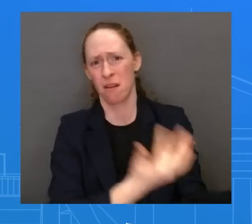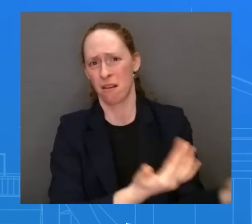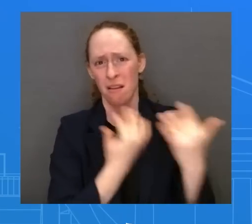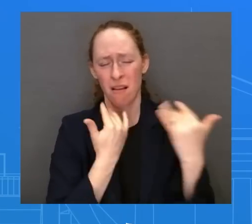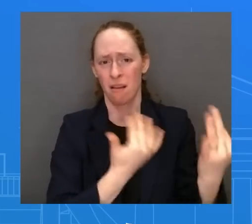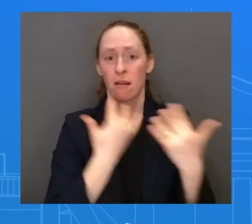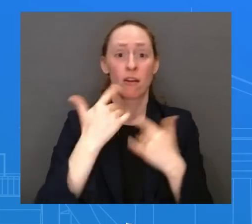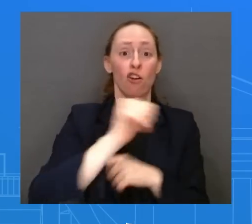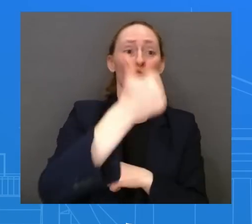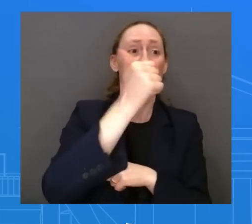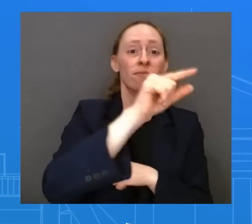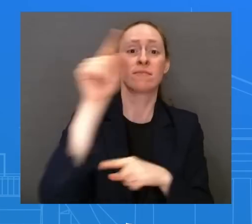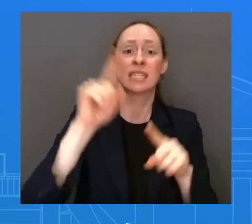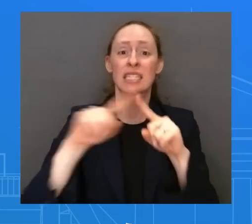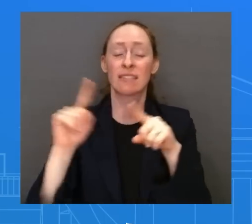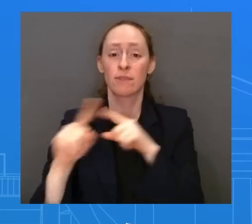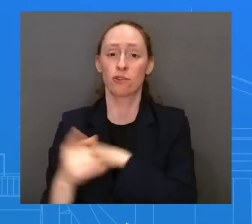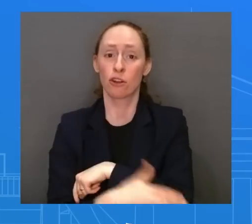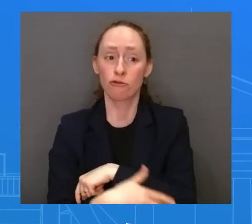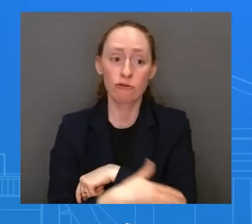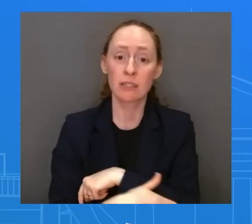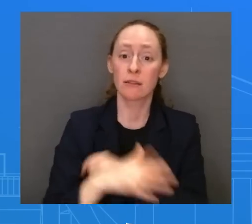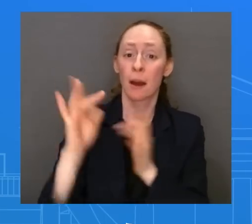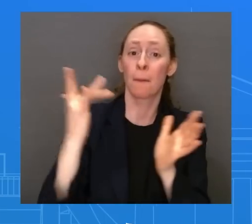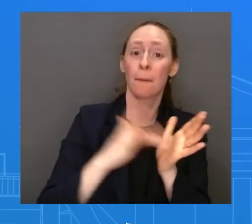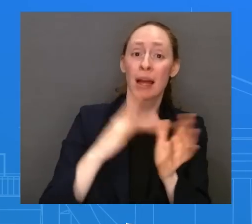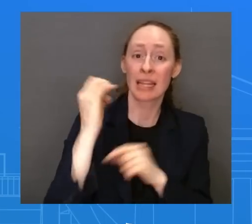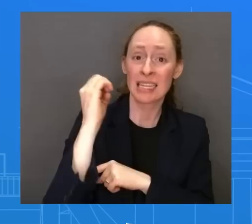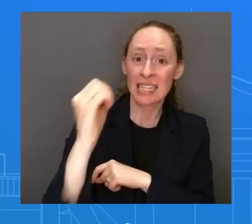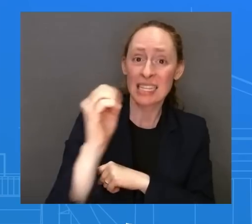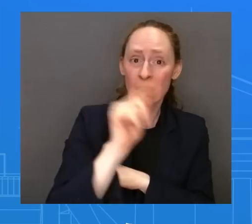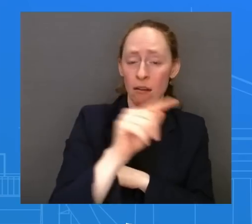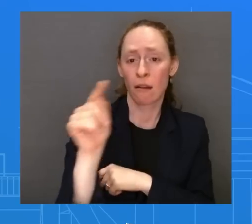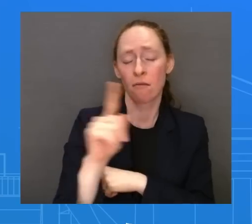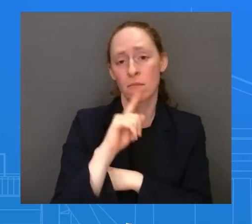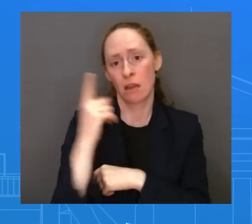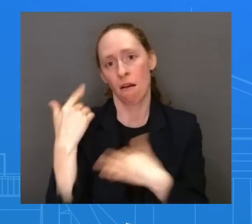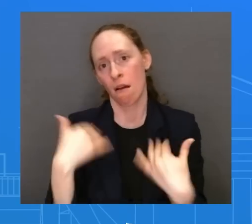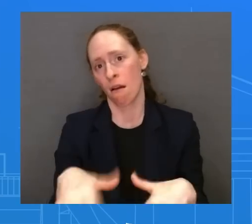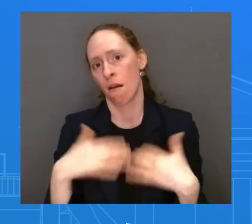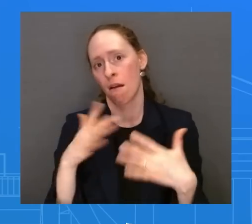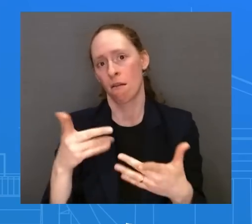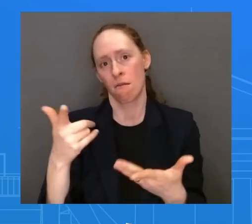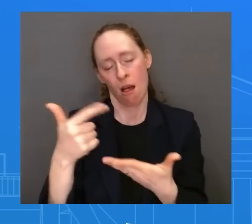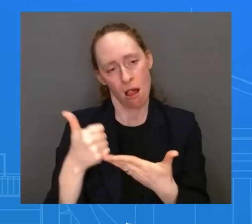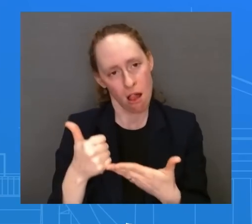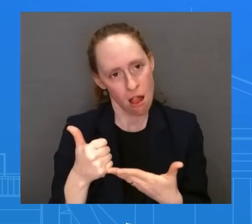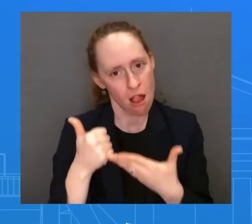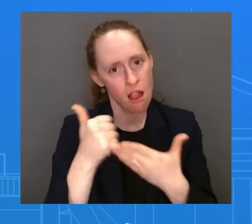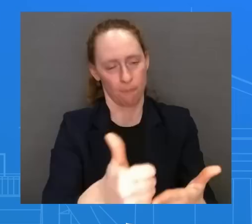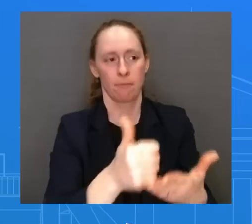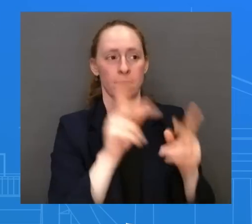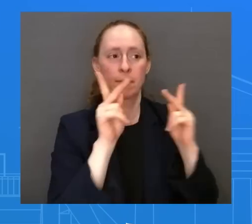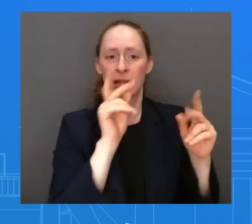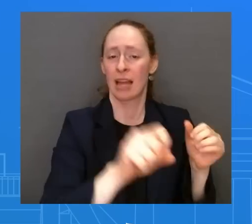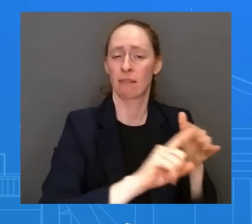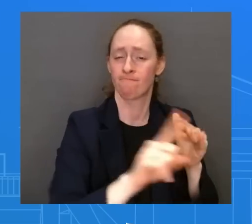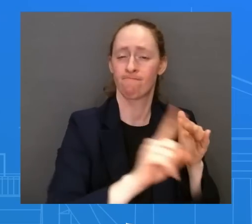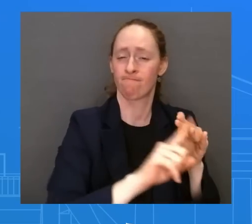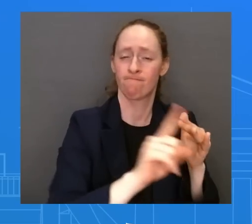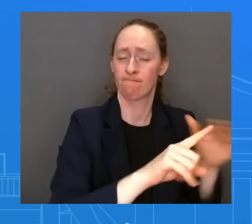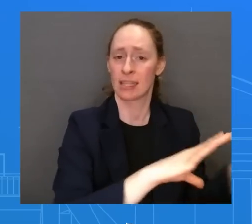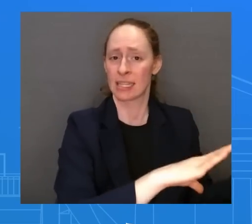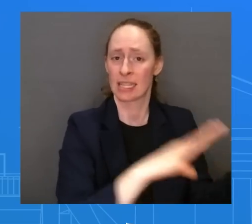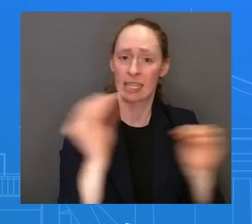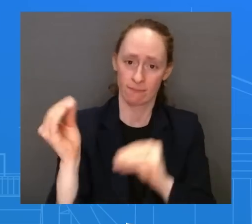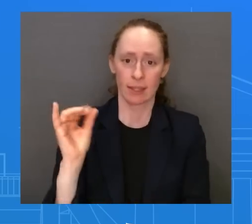we could not have moved as many people as quickly as we did and that's yet another lesson that we learned this one about